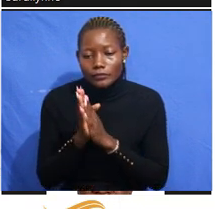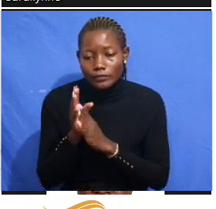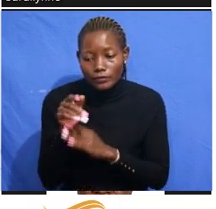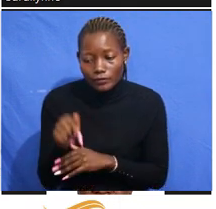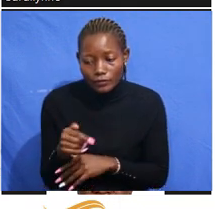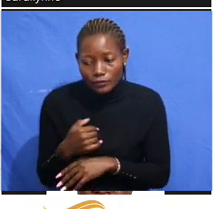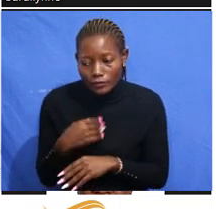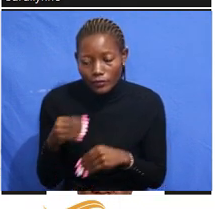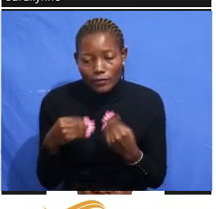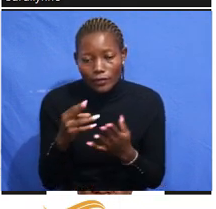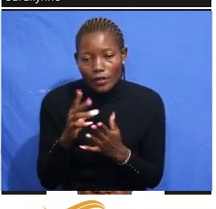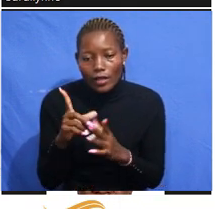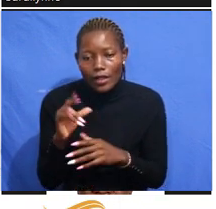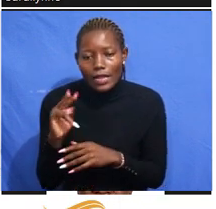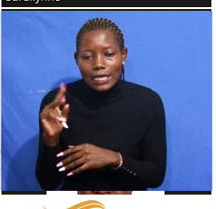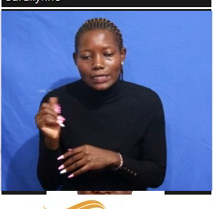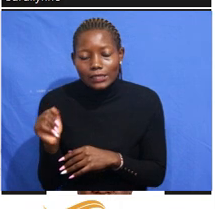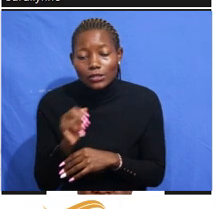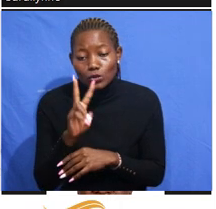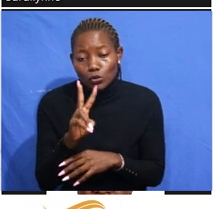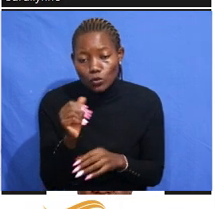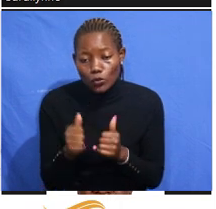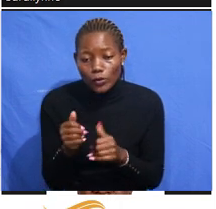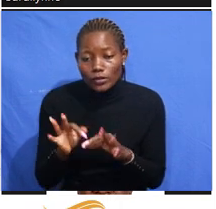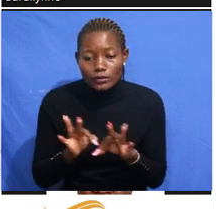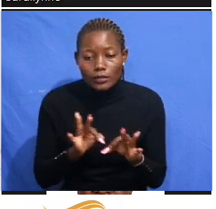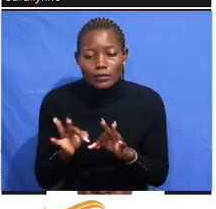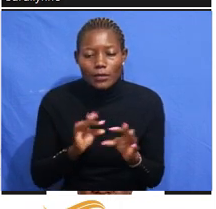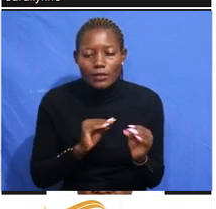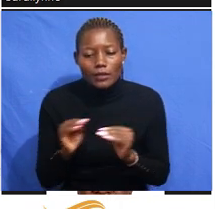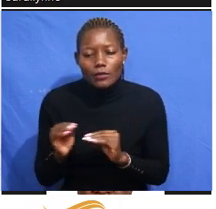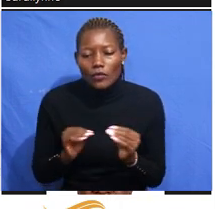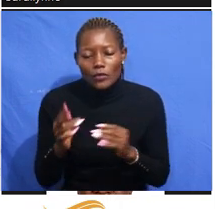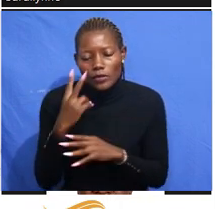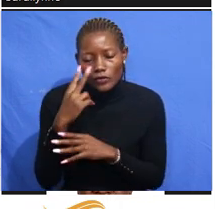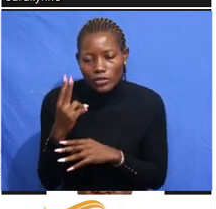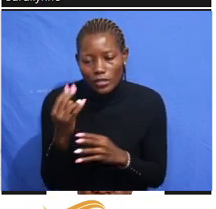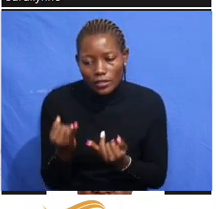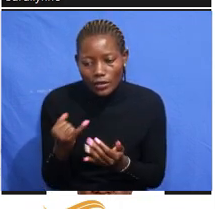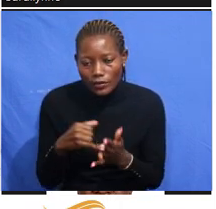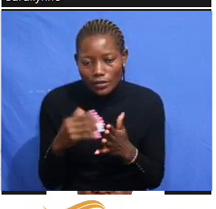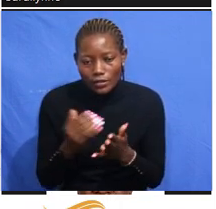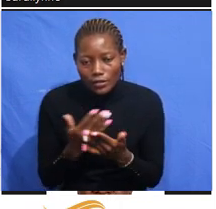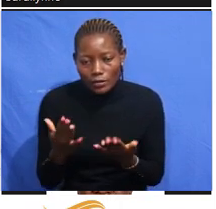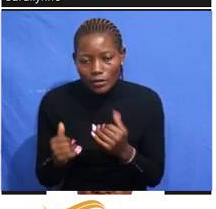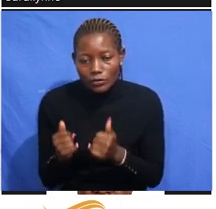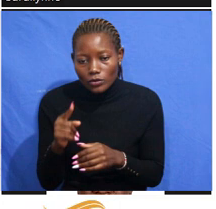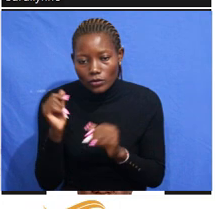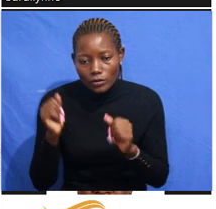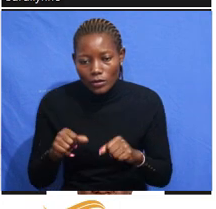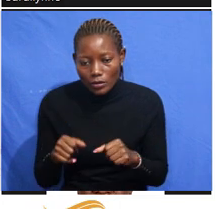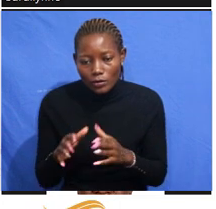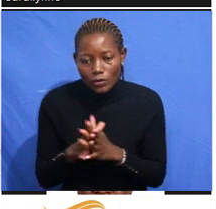given you two links that really explain these movements visually. So it is something that you can be able to look at